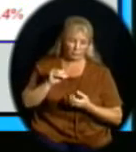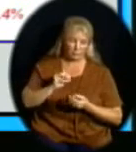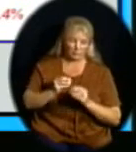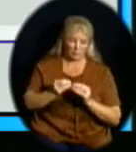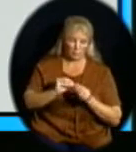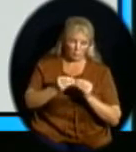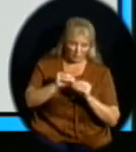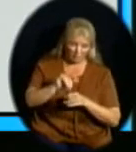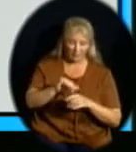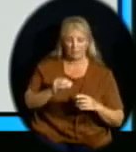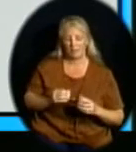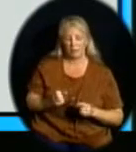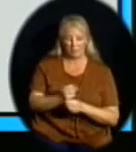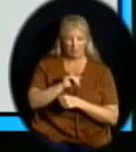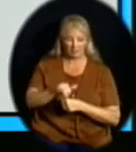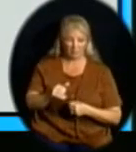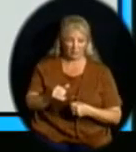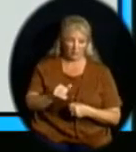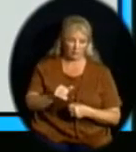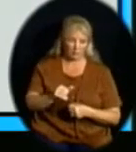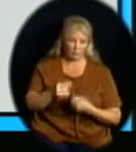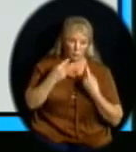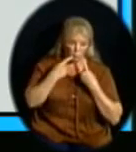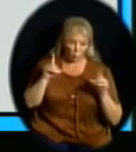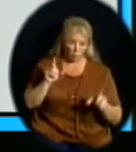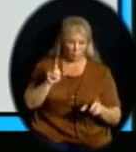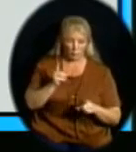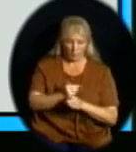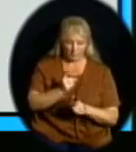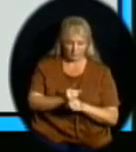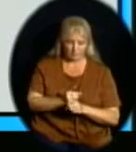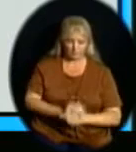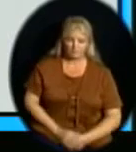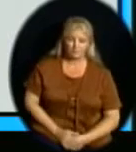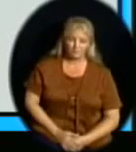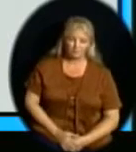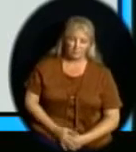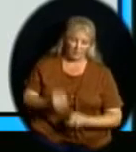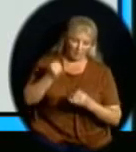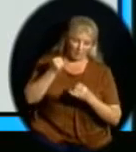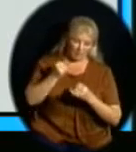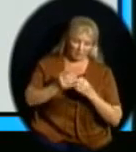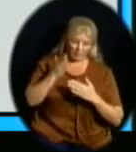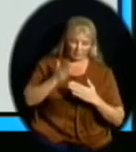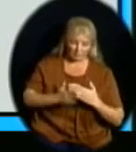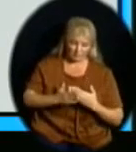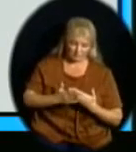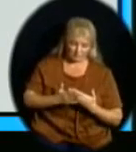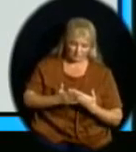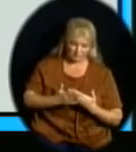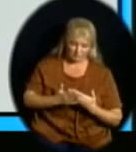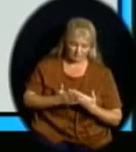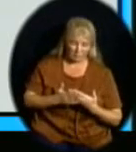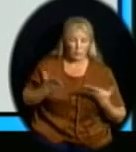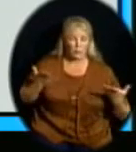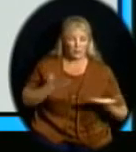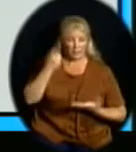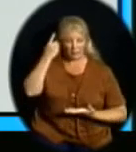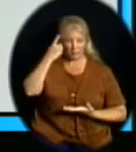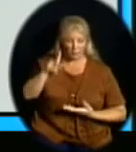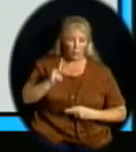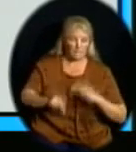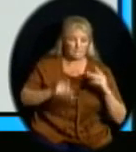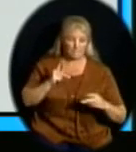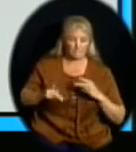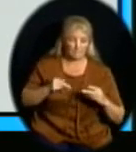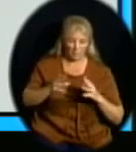our organization. Finally then, and that's the conclusion, this evening we are here for a public hearing to allow people